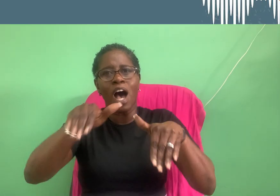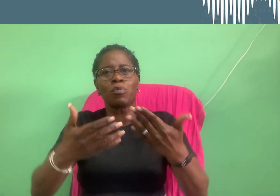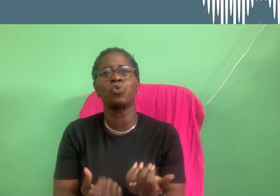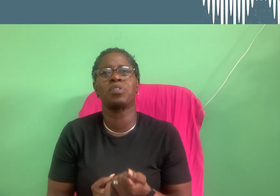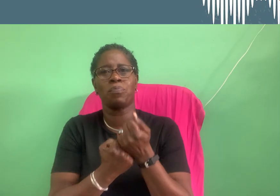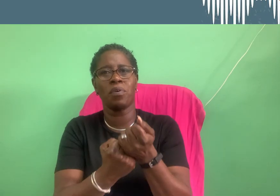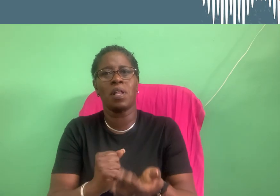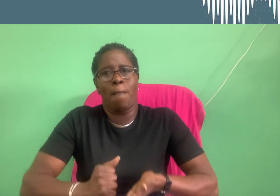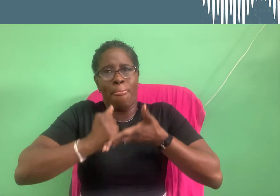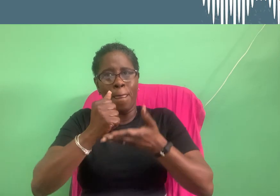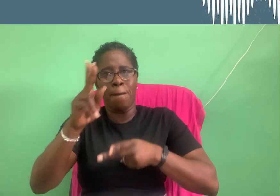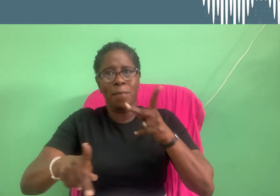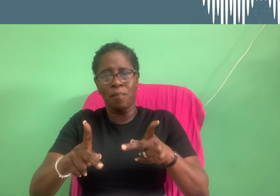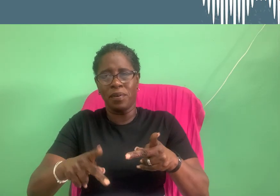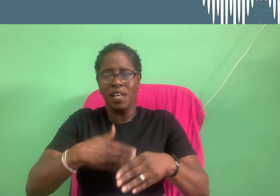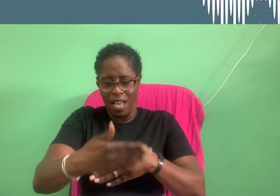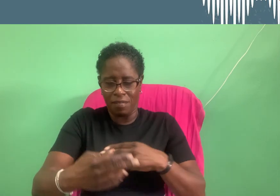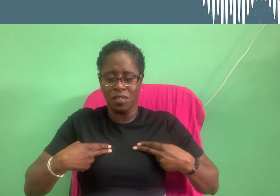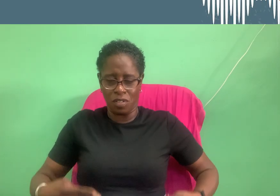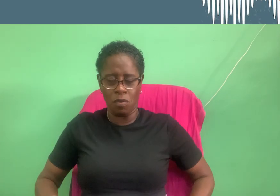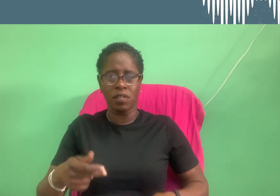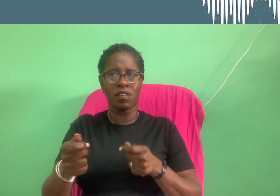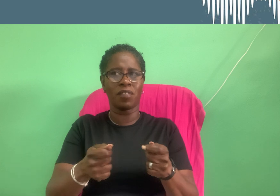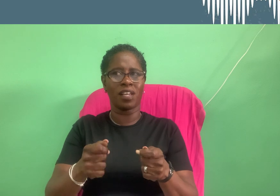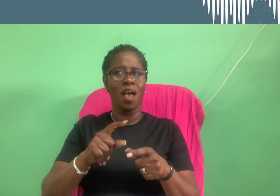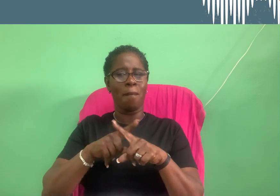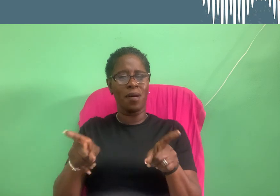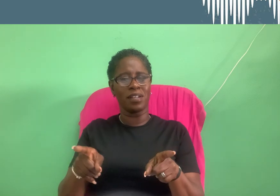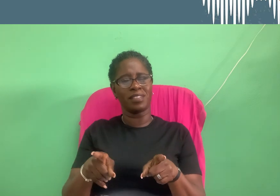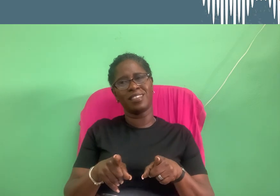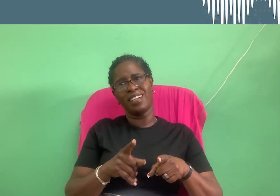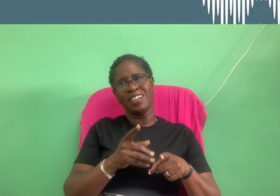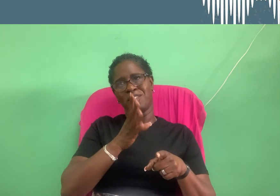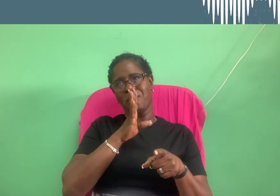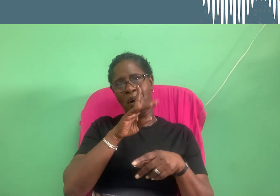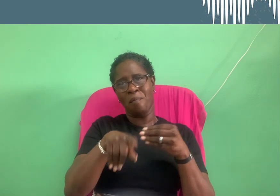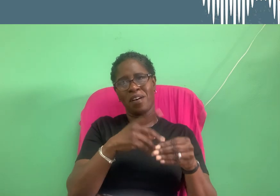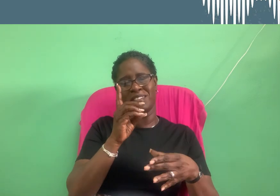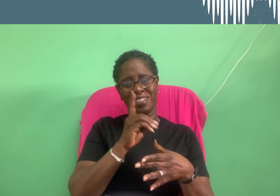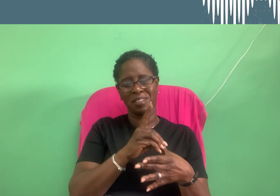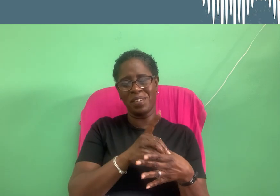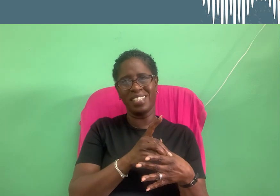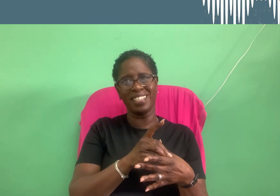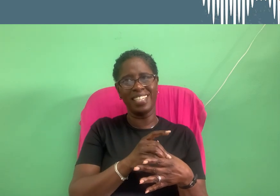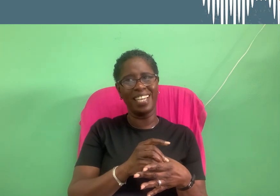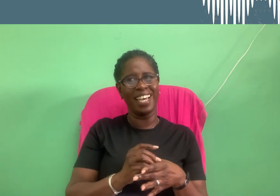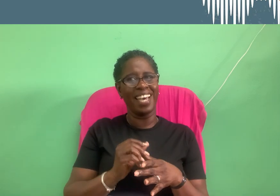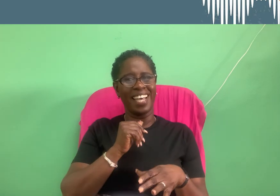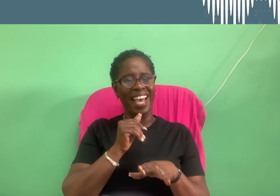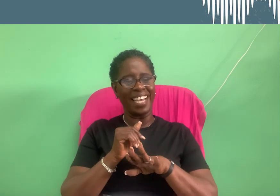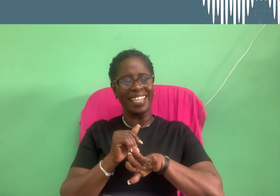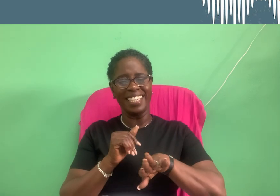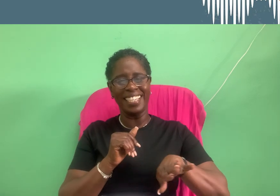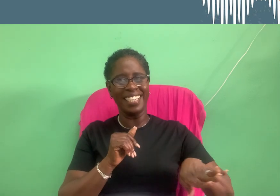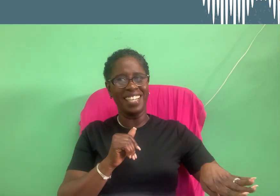taken the disability conversation, not intentionally, but it's just kind of put to the side because for a variety of reasons. Like